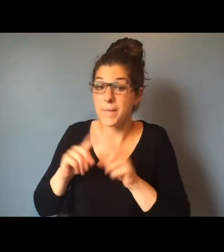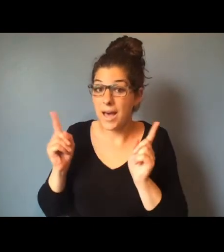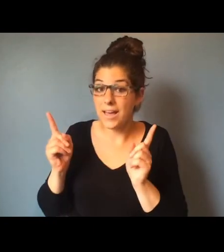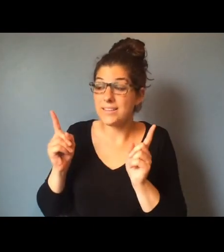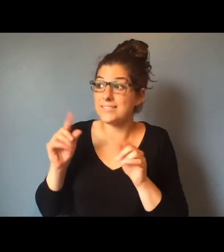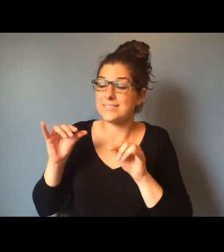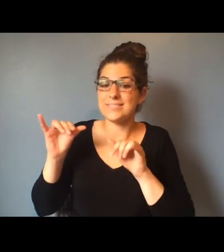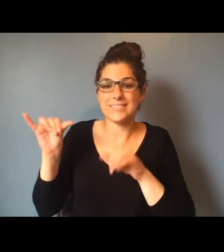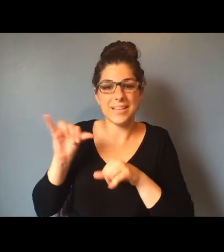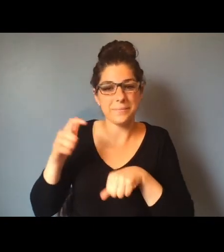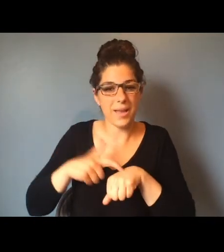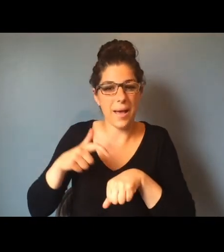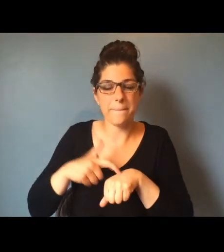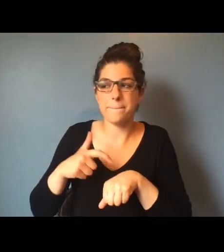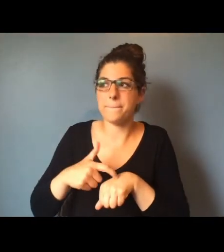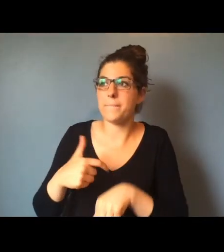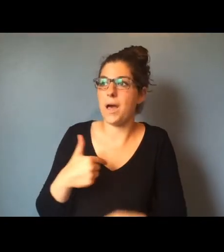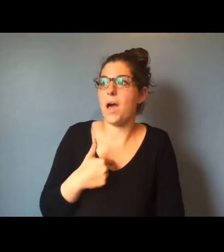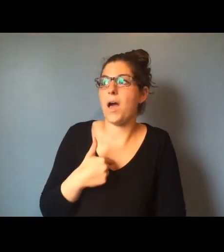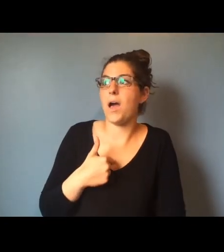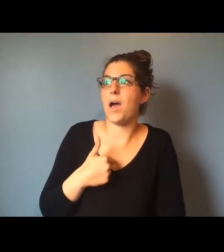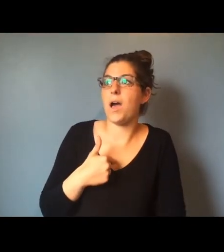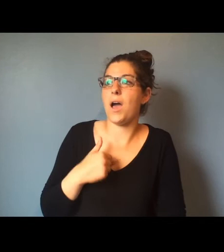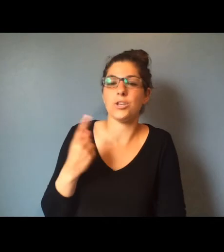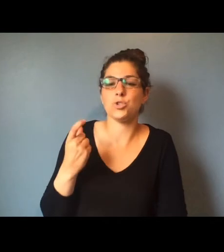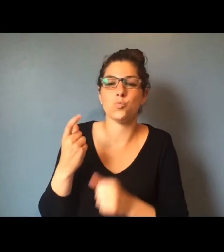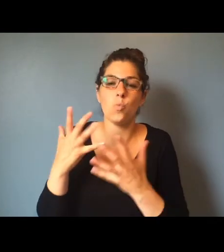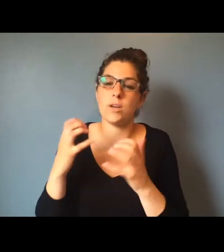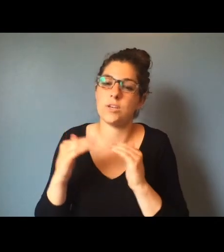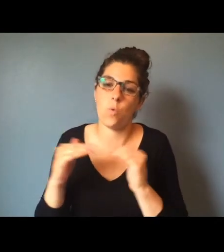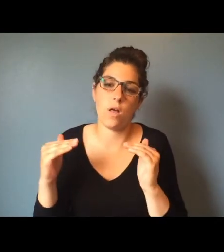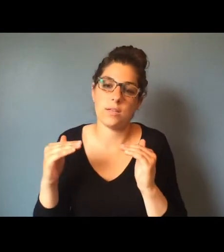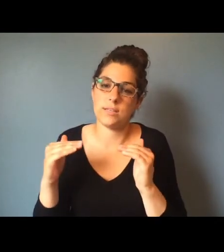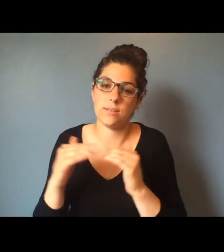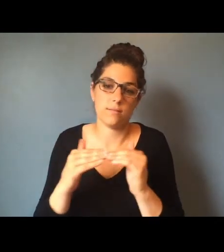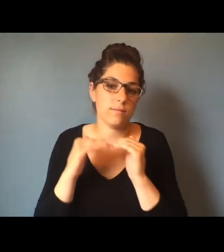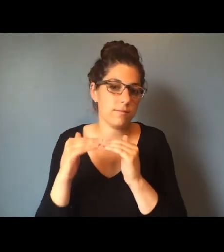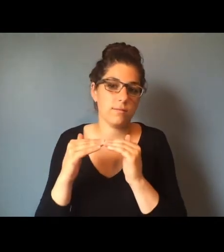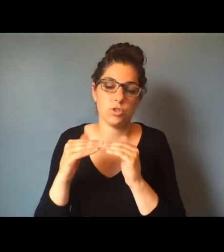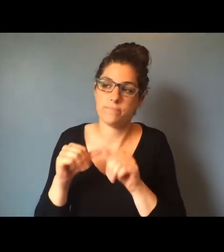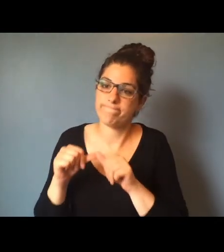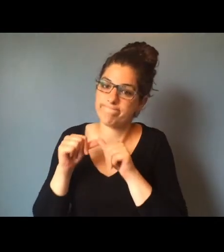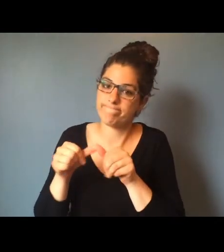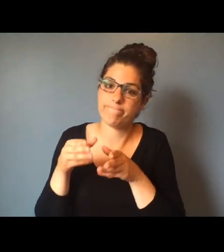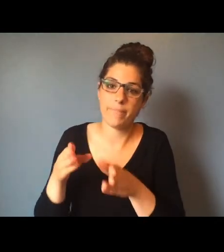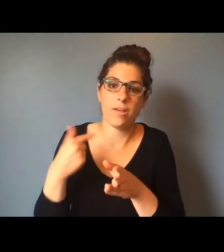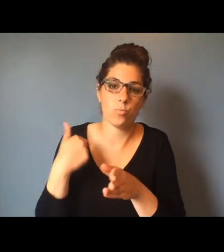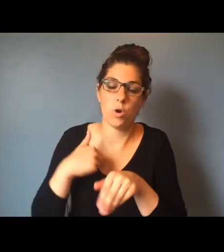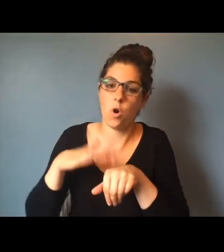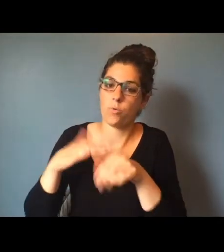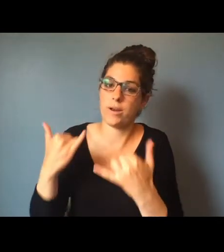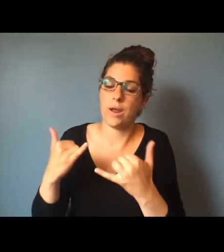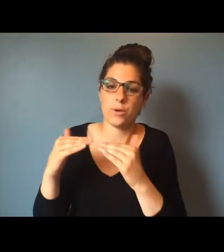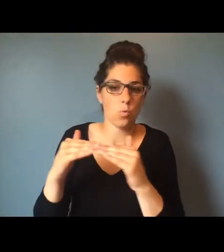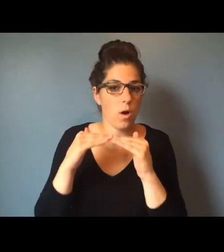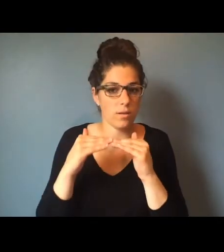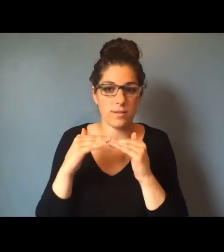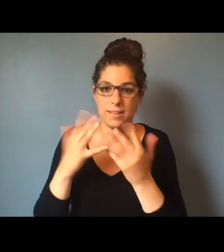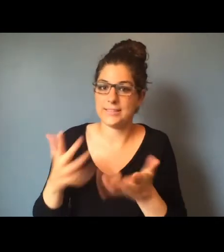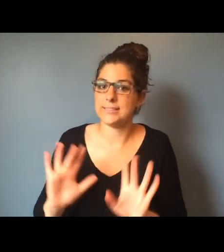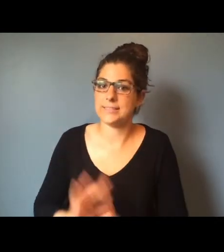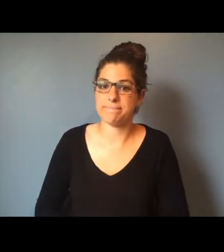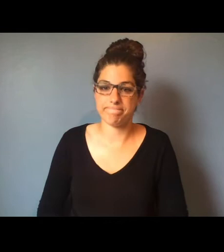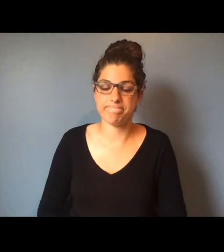at the same extent, I just want equality. Just continue on the path that we're on to equality. That's it.